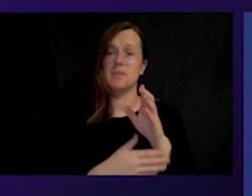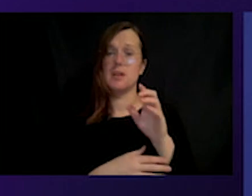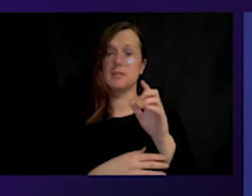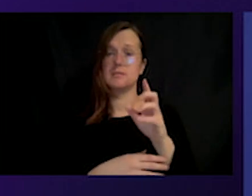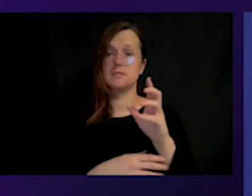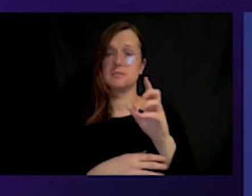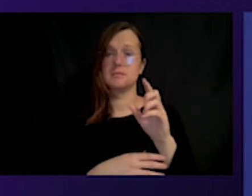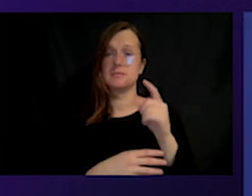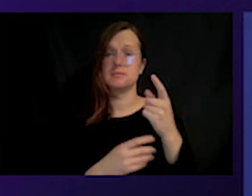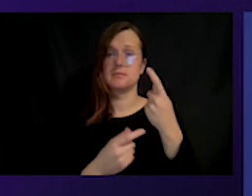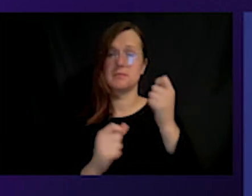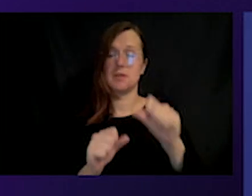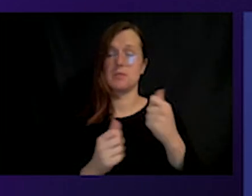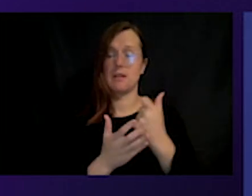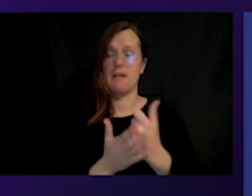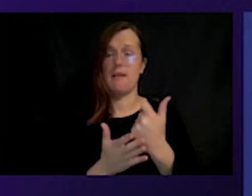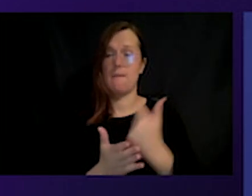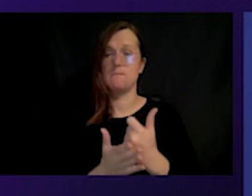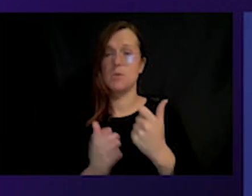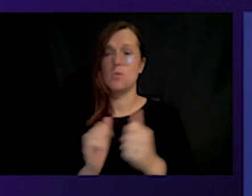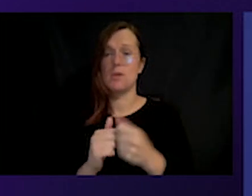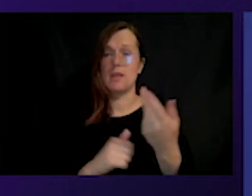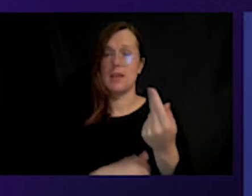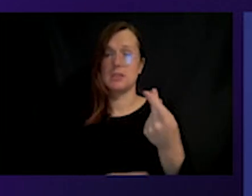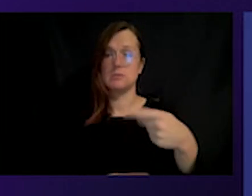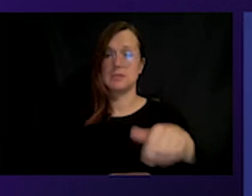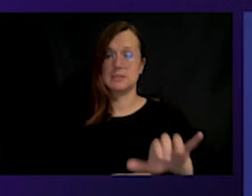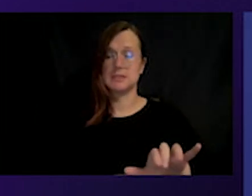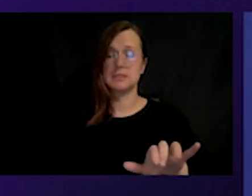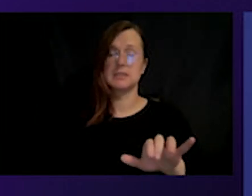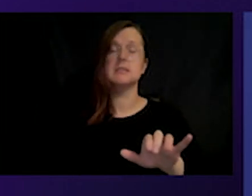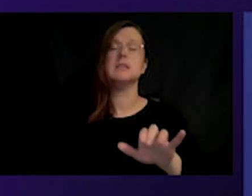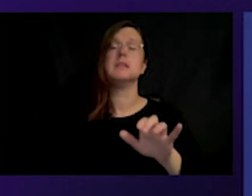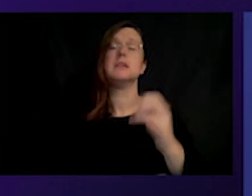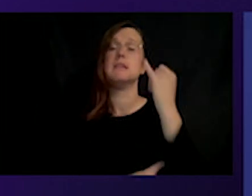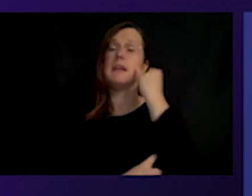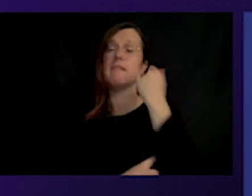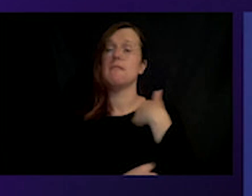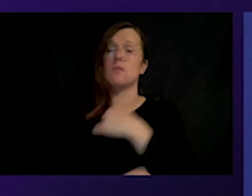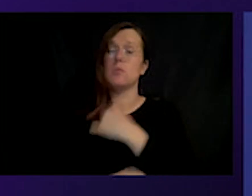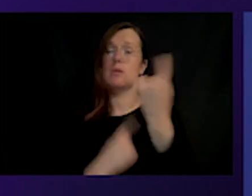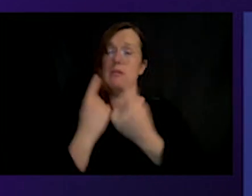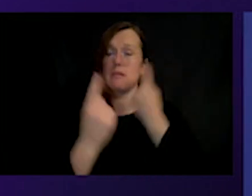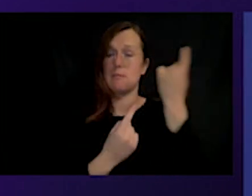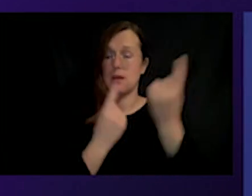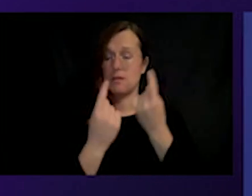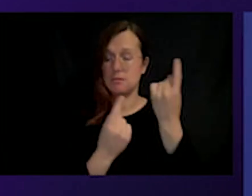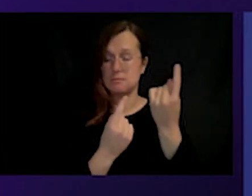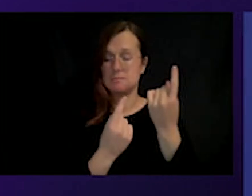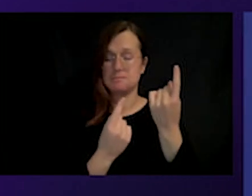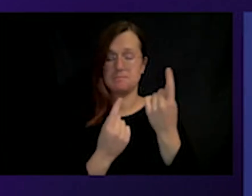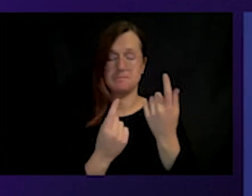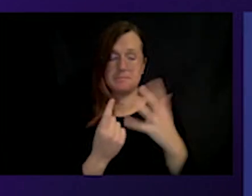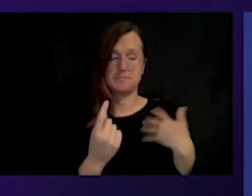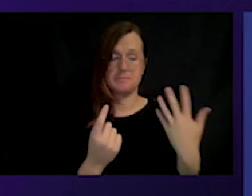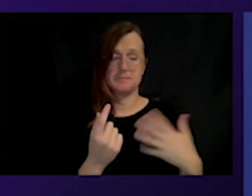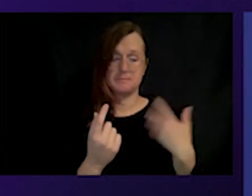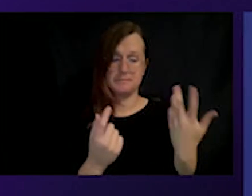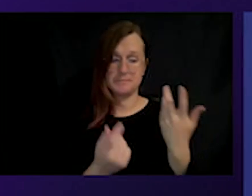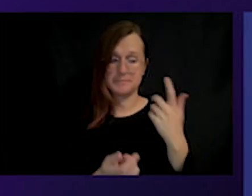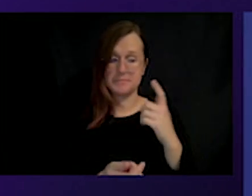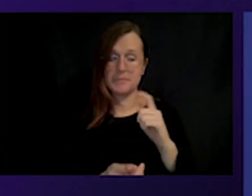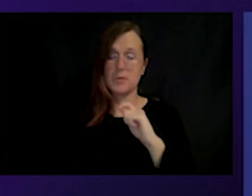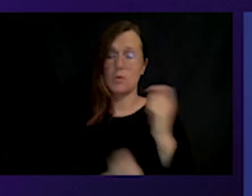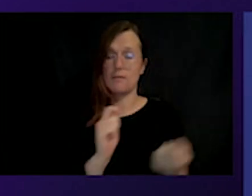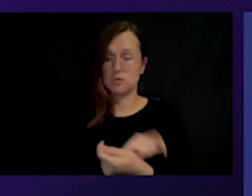can help with HPC, right? So if we think about the revolution step we have go through,